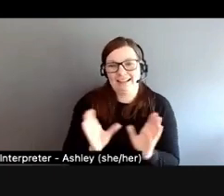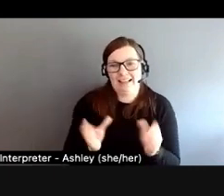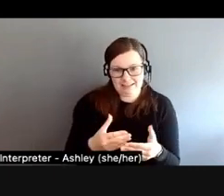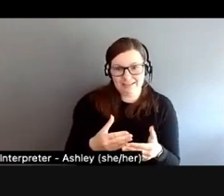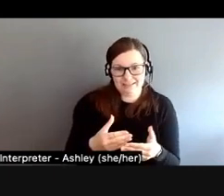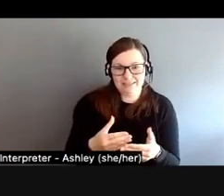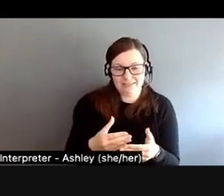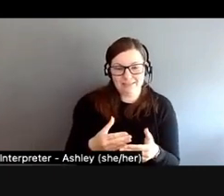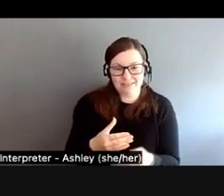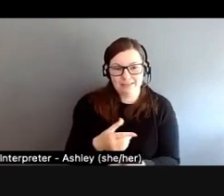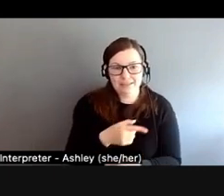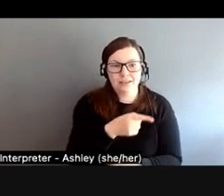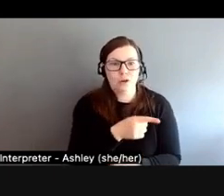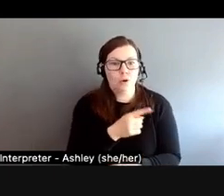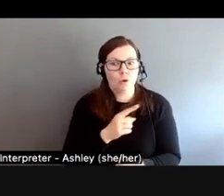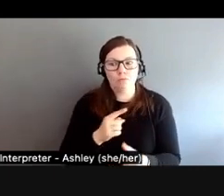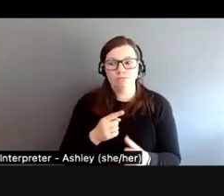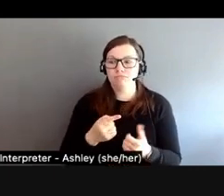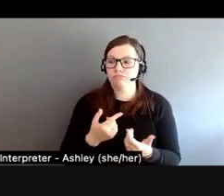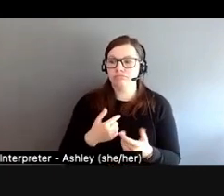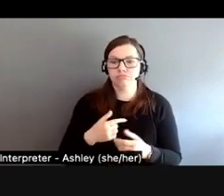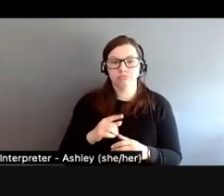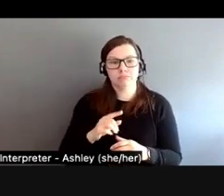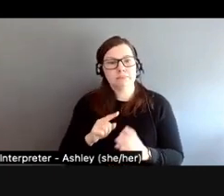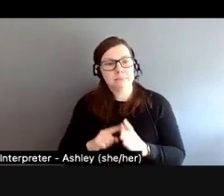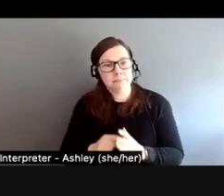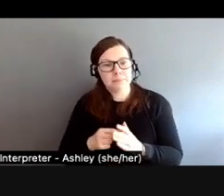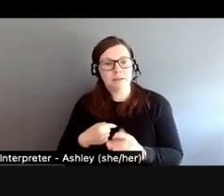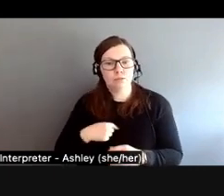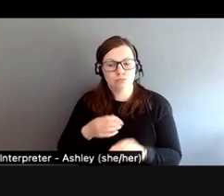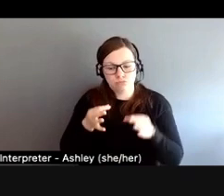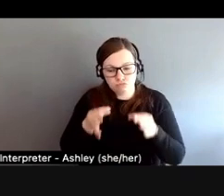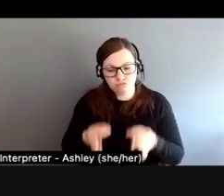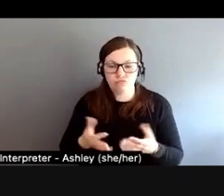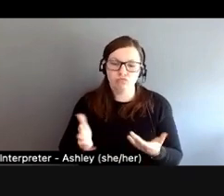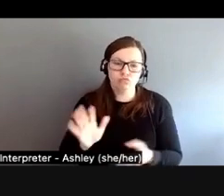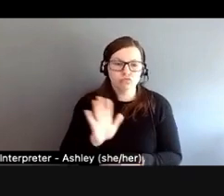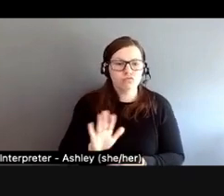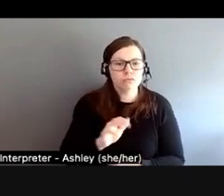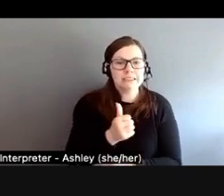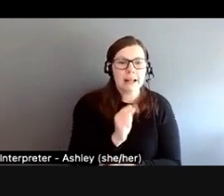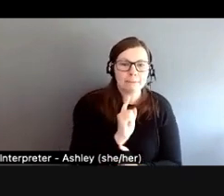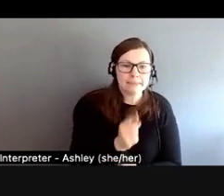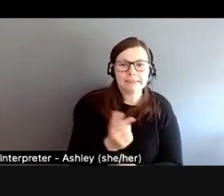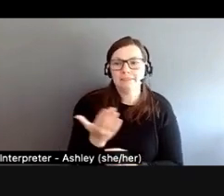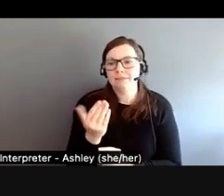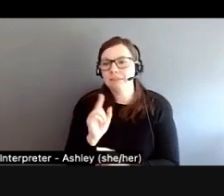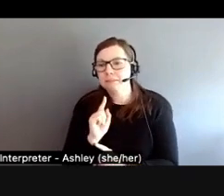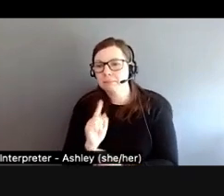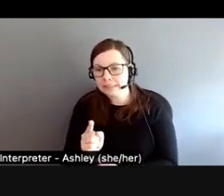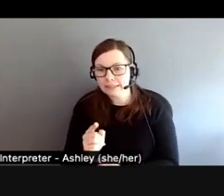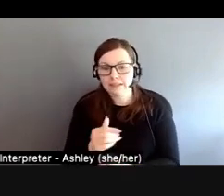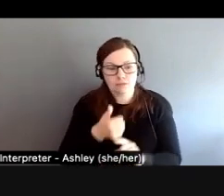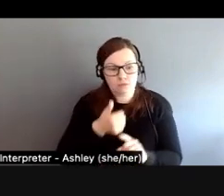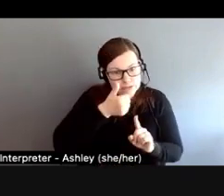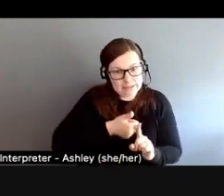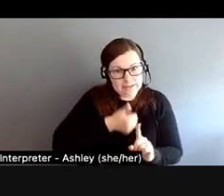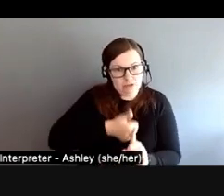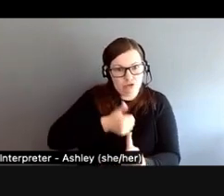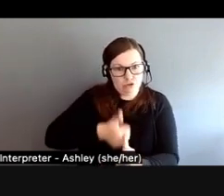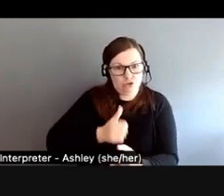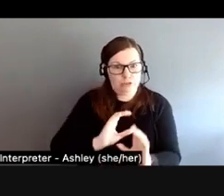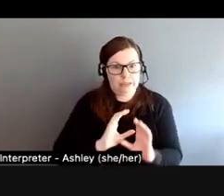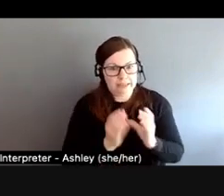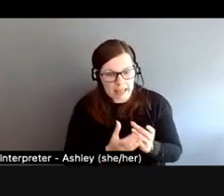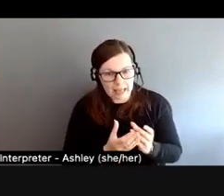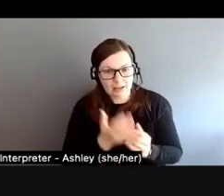of allocate 10 minutes, 15 minutes each class as we are teaching the digital literacy